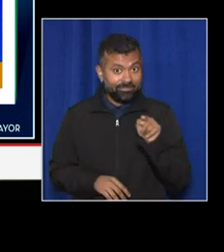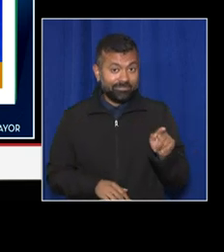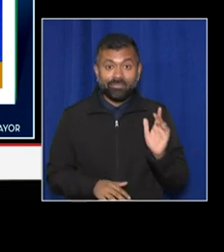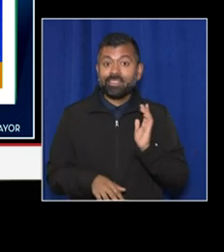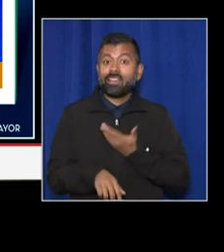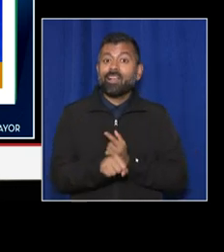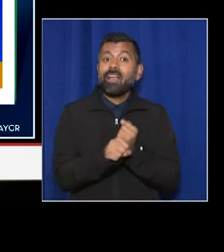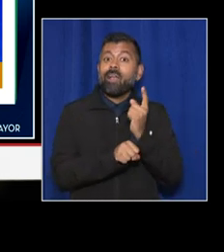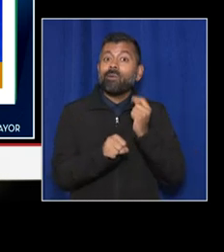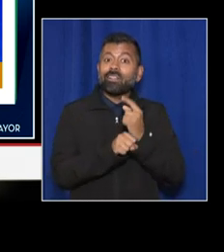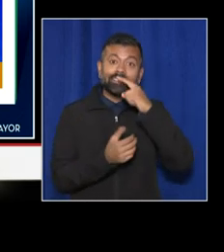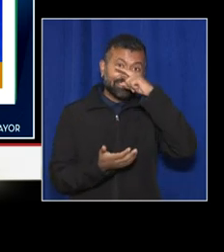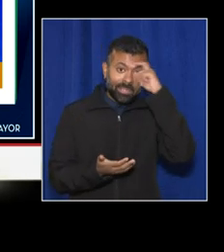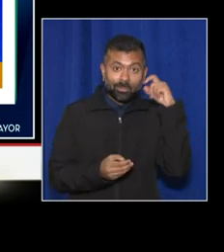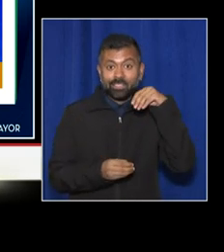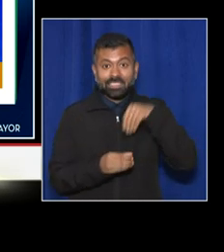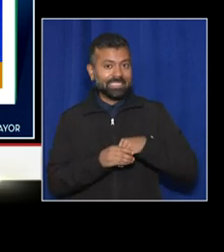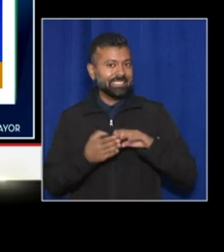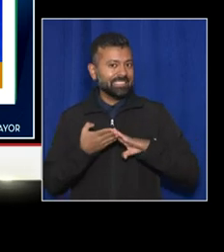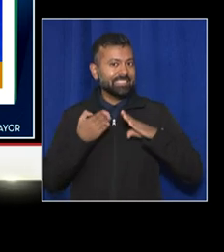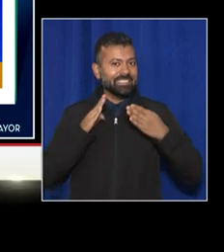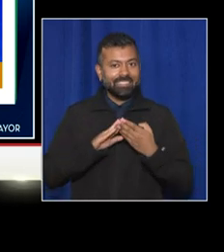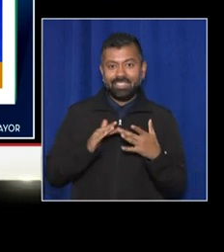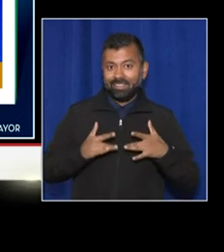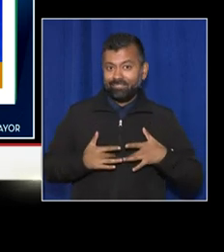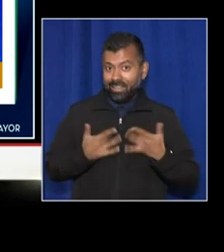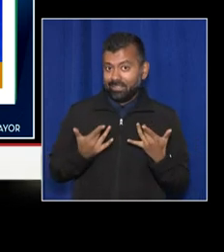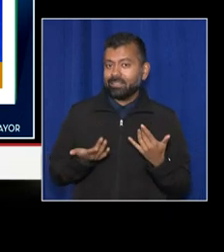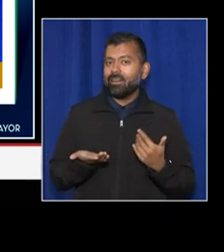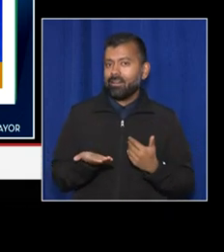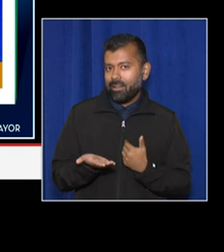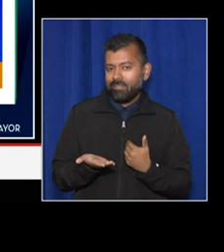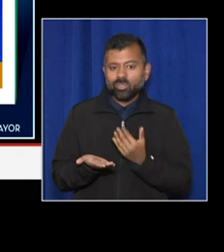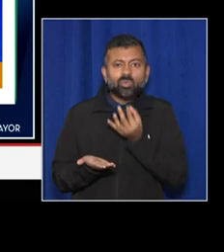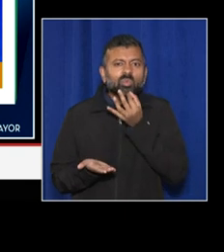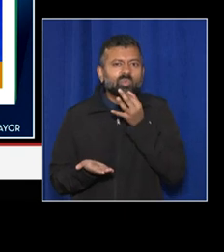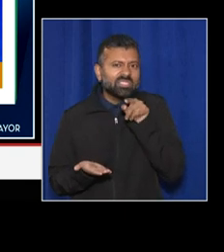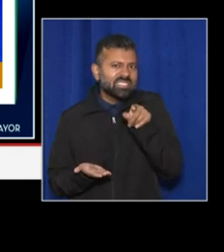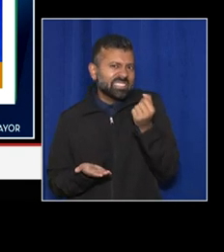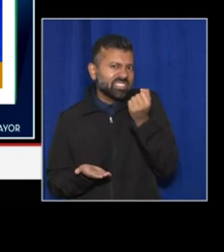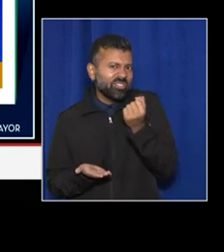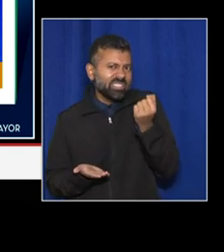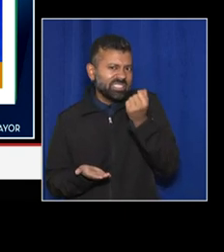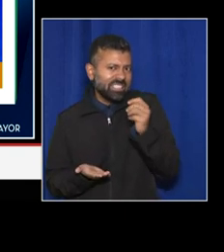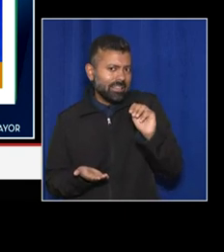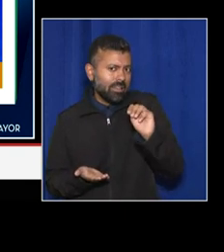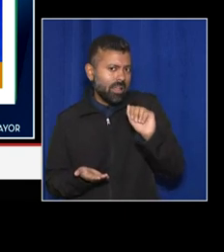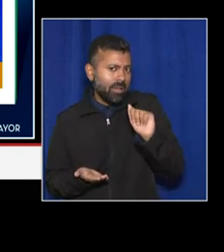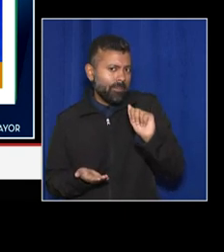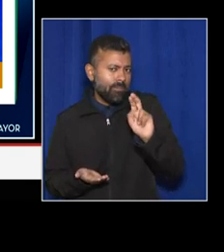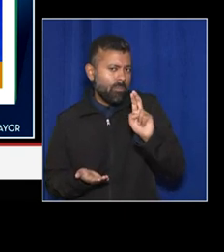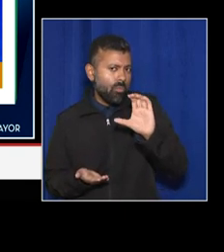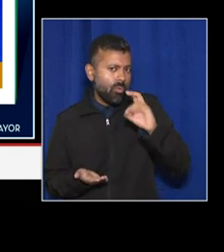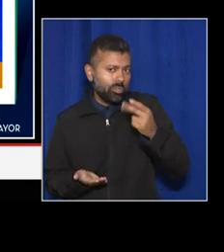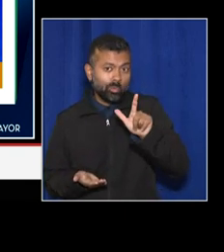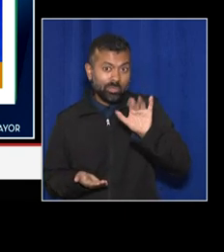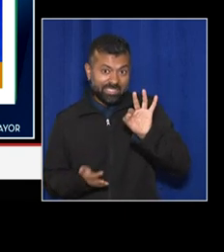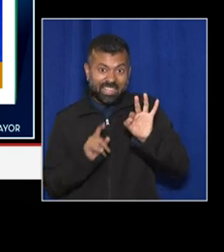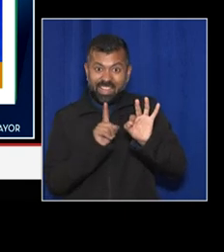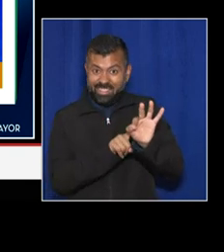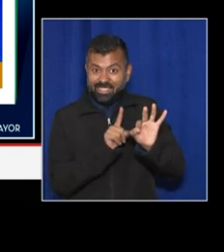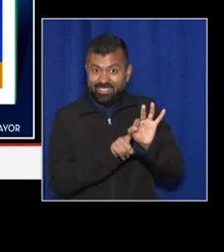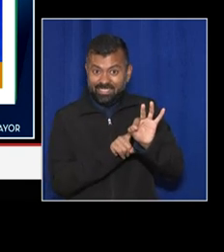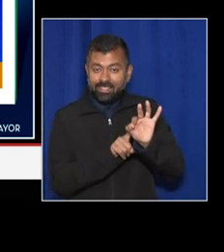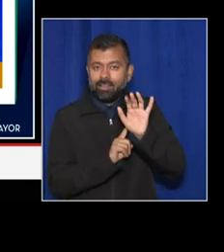is occurring on Saturday, March 29th. And you can get information on that at Summer